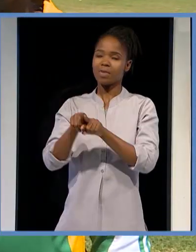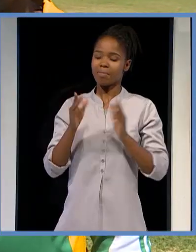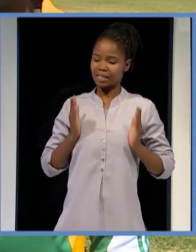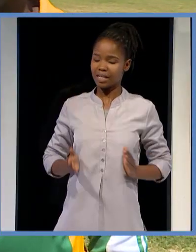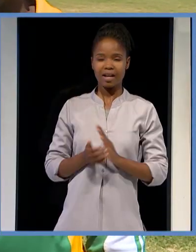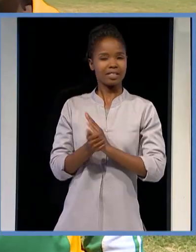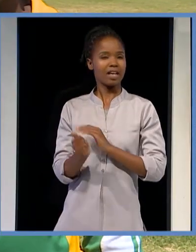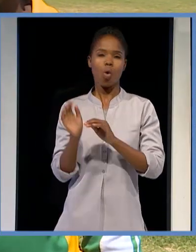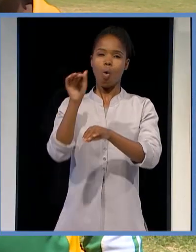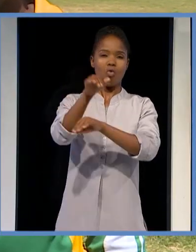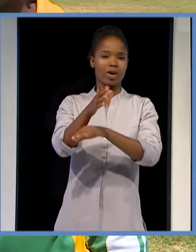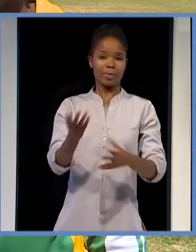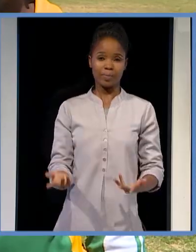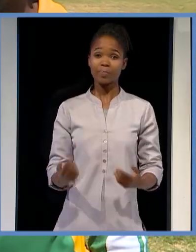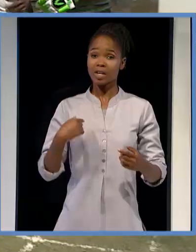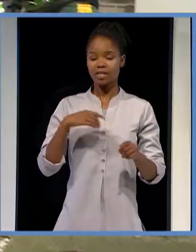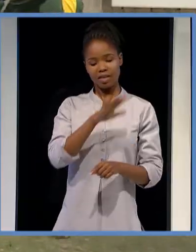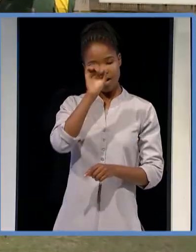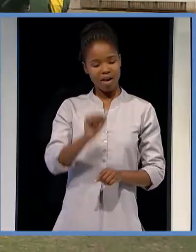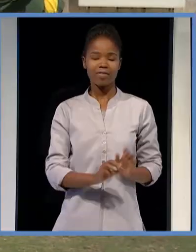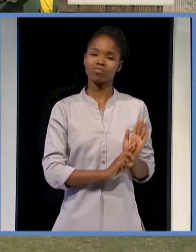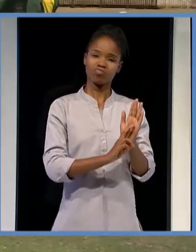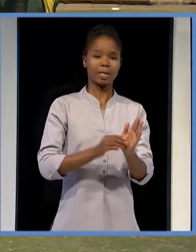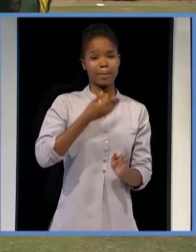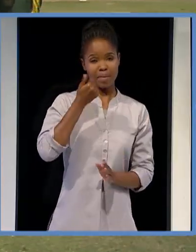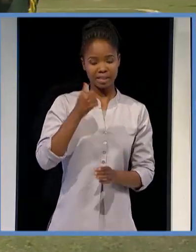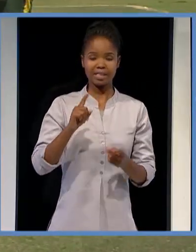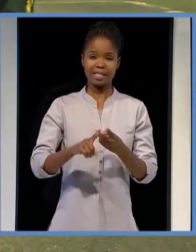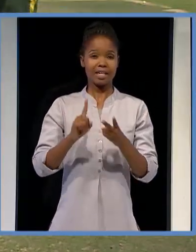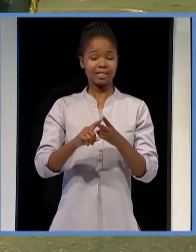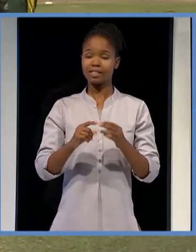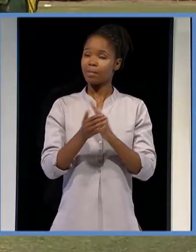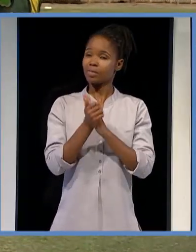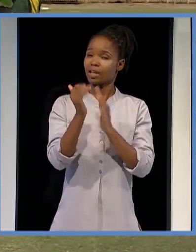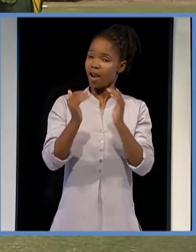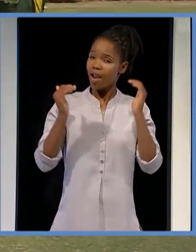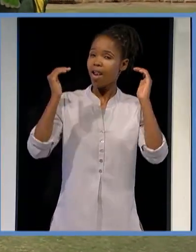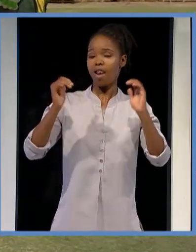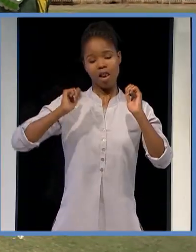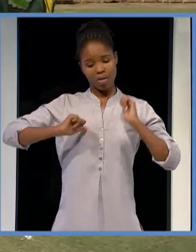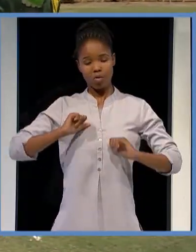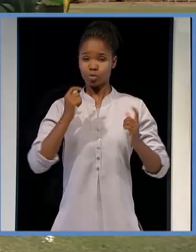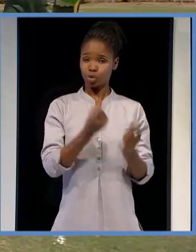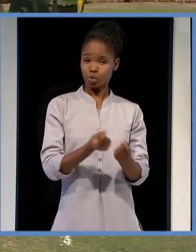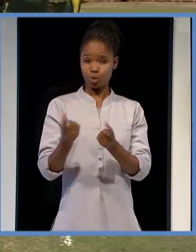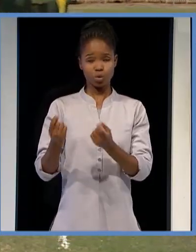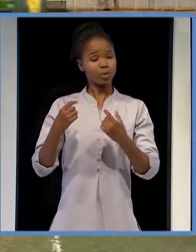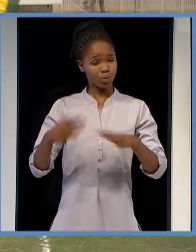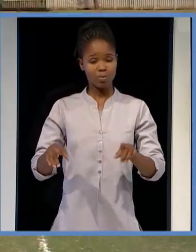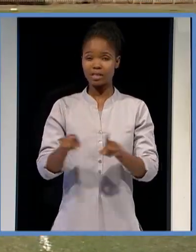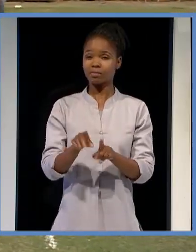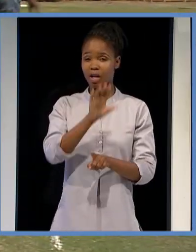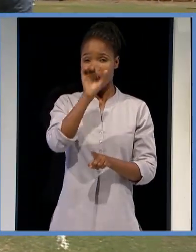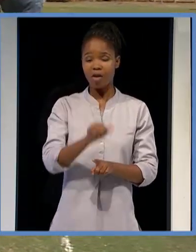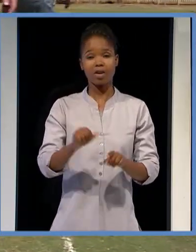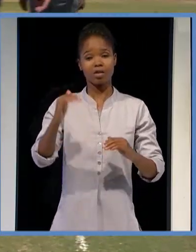As a player, of course, I want to do the best for my country. I want to be able to perform at the highest level and, of course, help the country to get